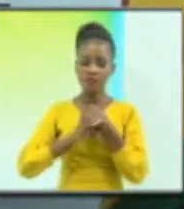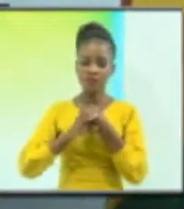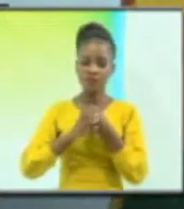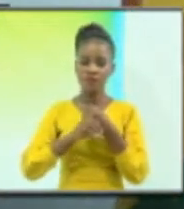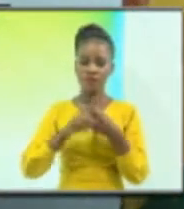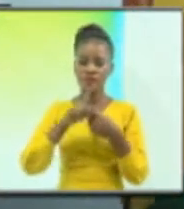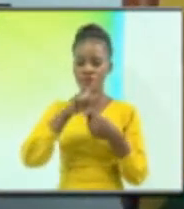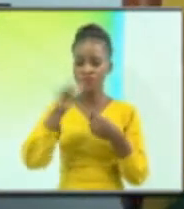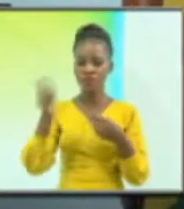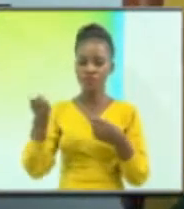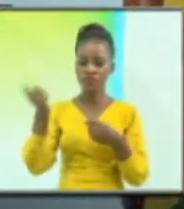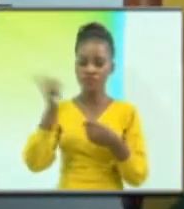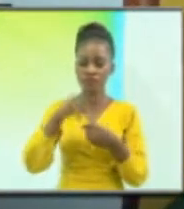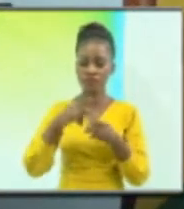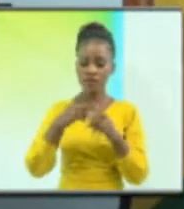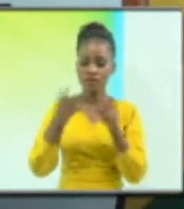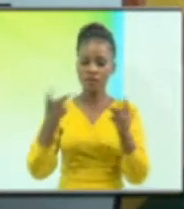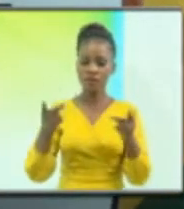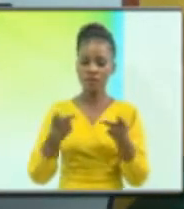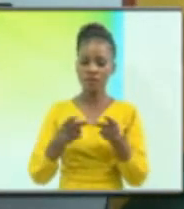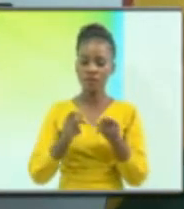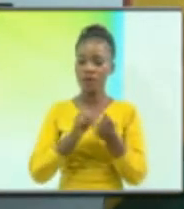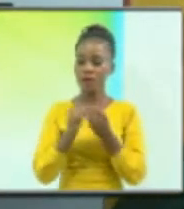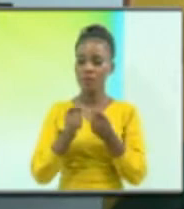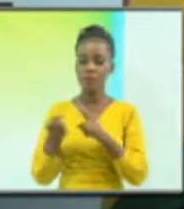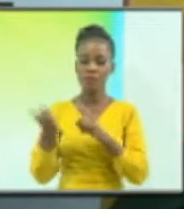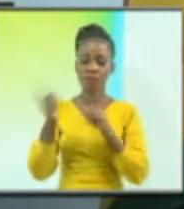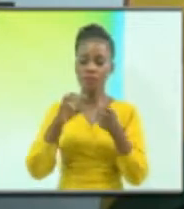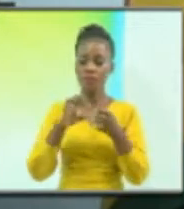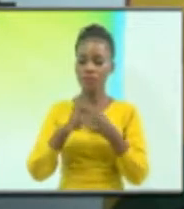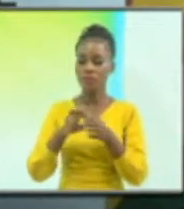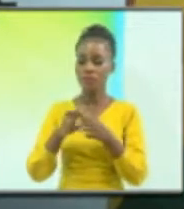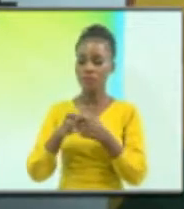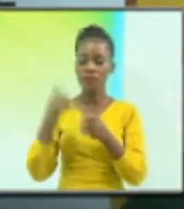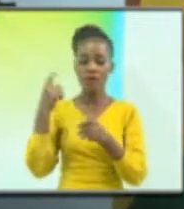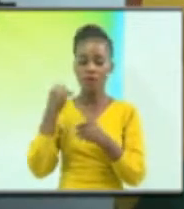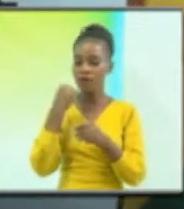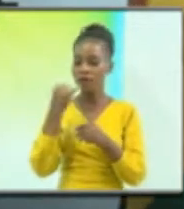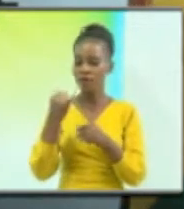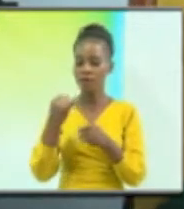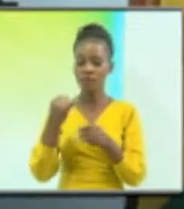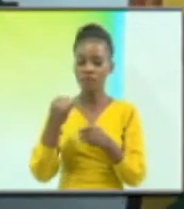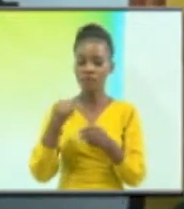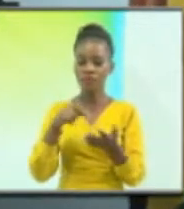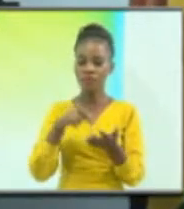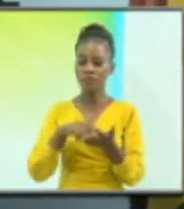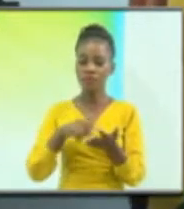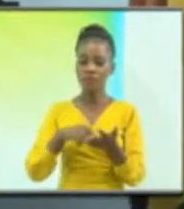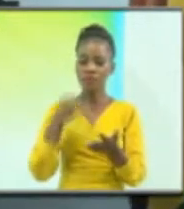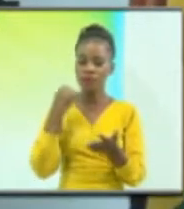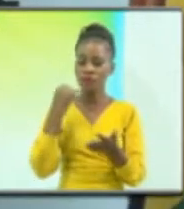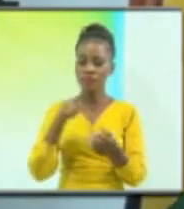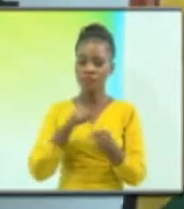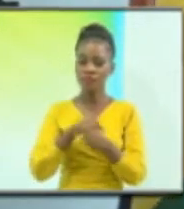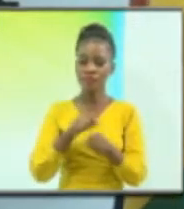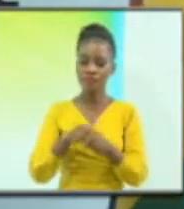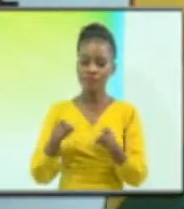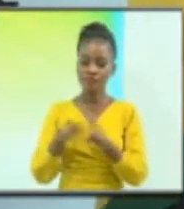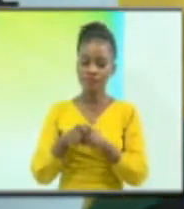the production department, which is coordinating the formation of circles, is doing a